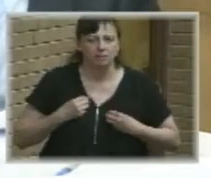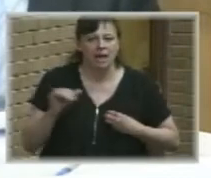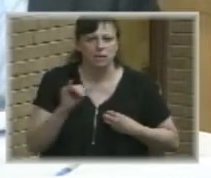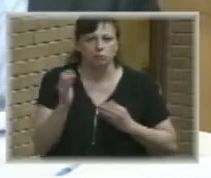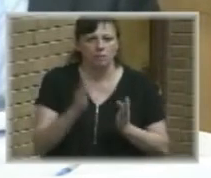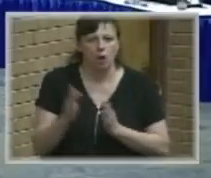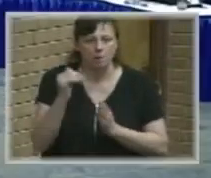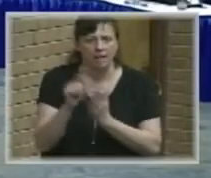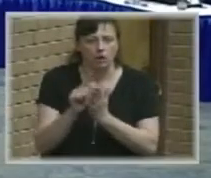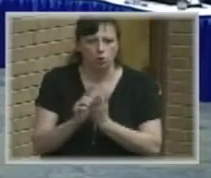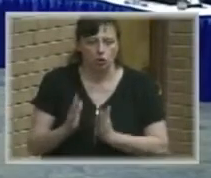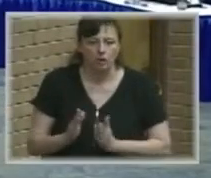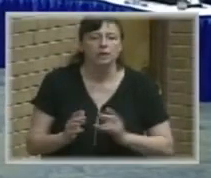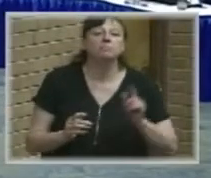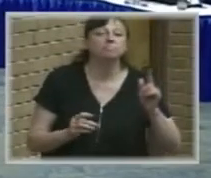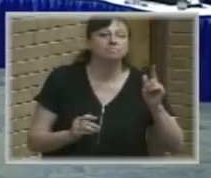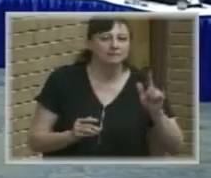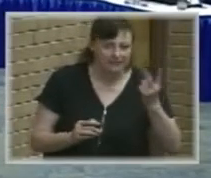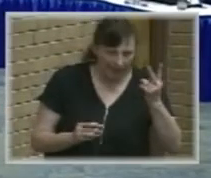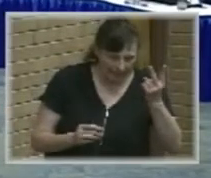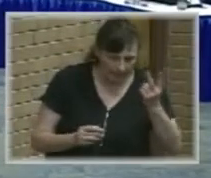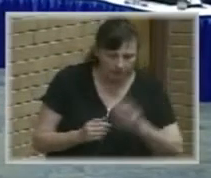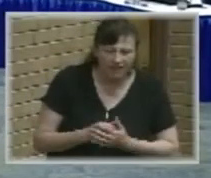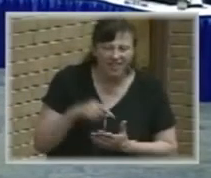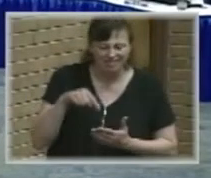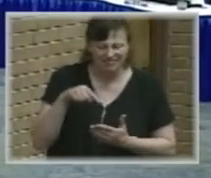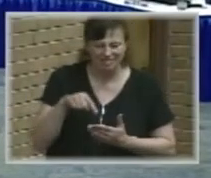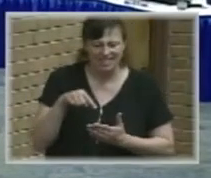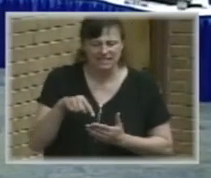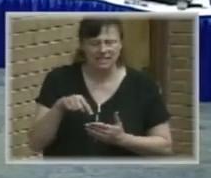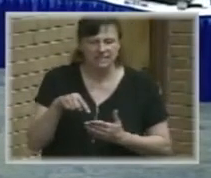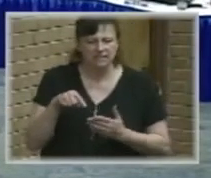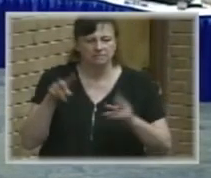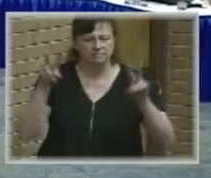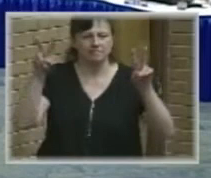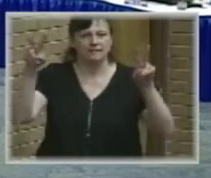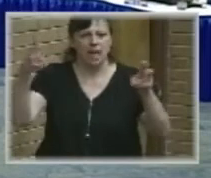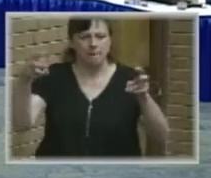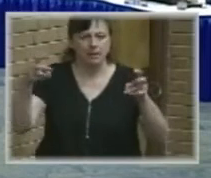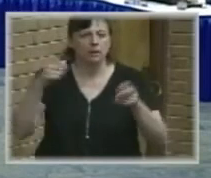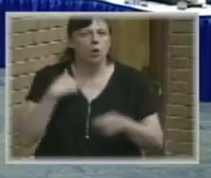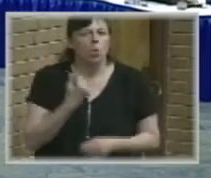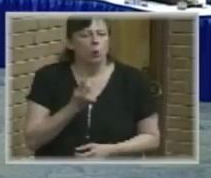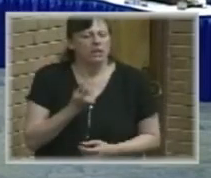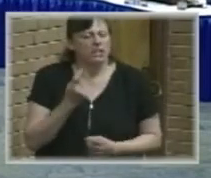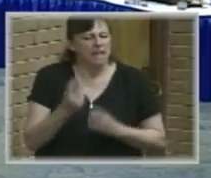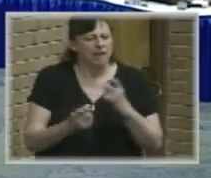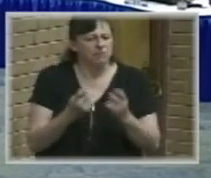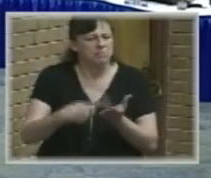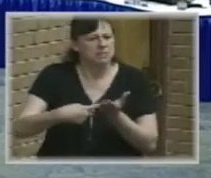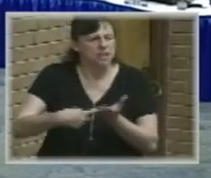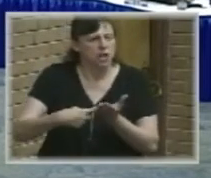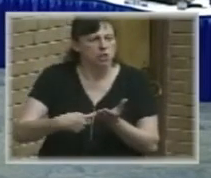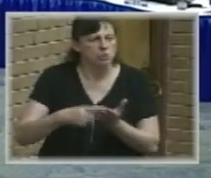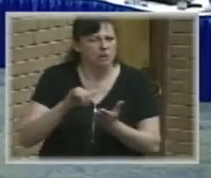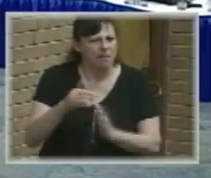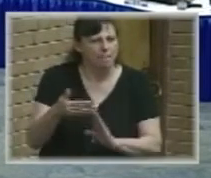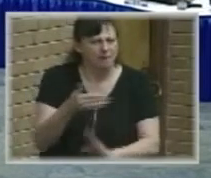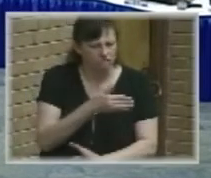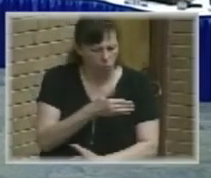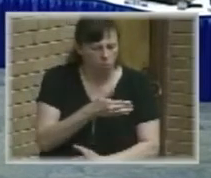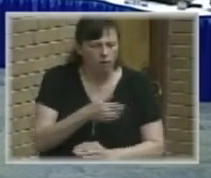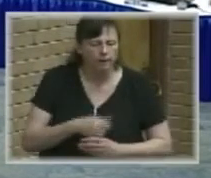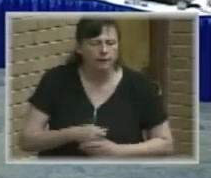town. Second. This is a matter that we certainly gave some discussion to, and Becky and I have had